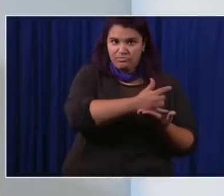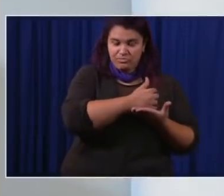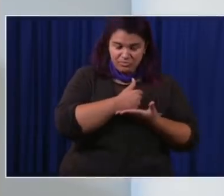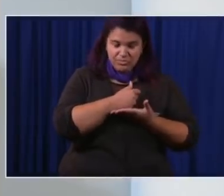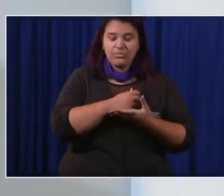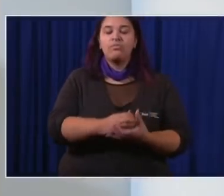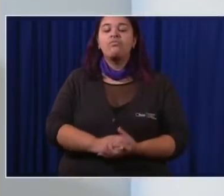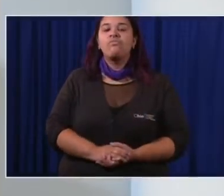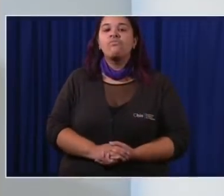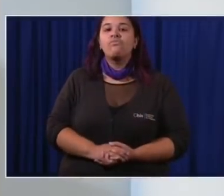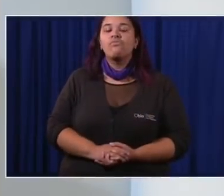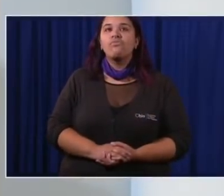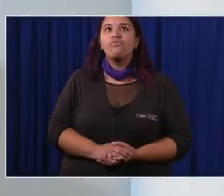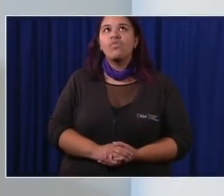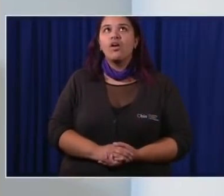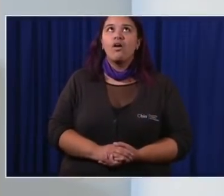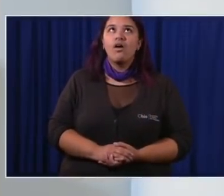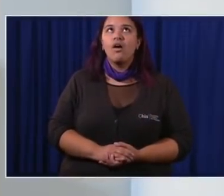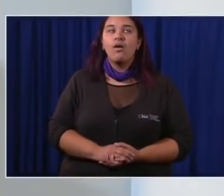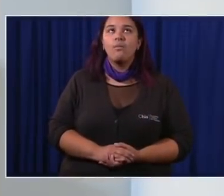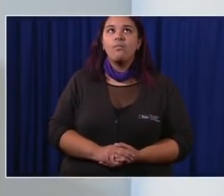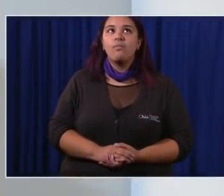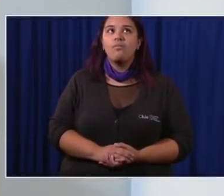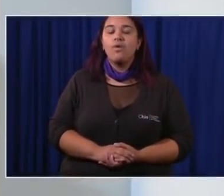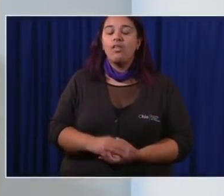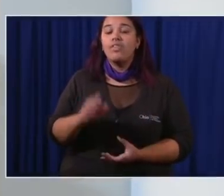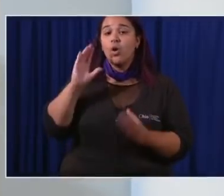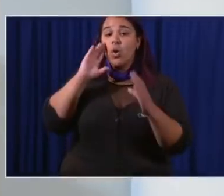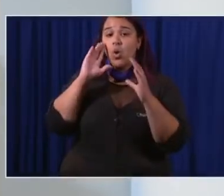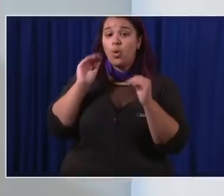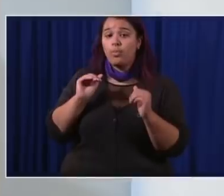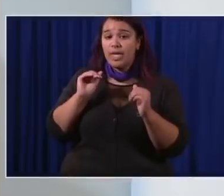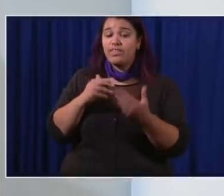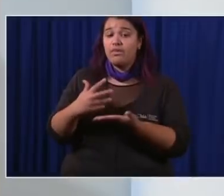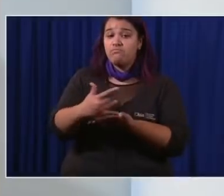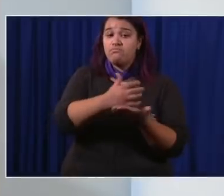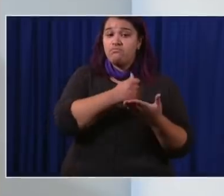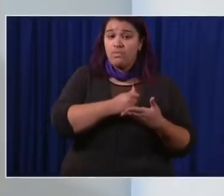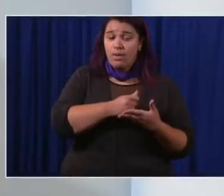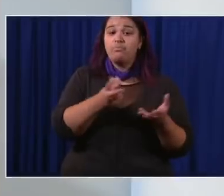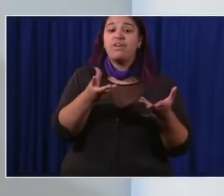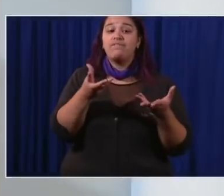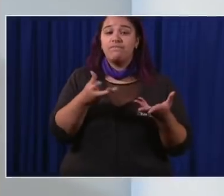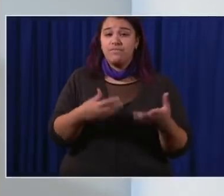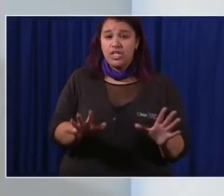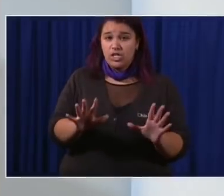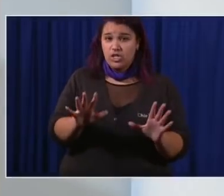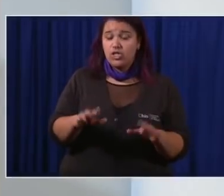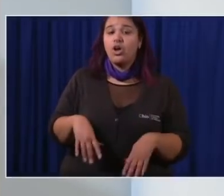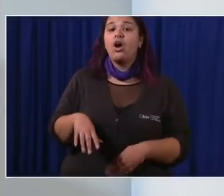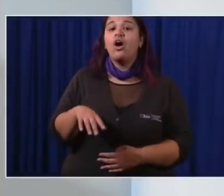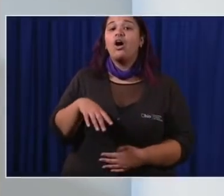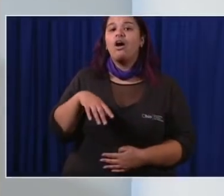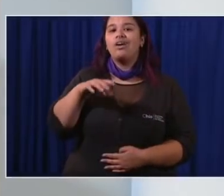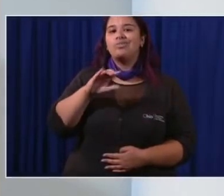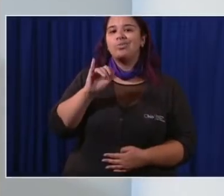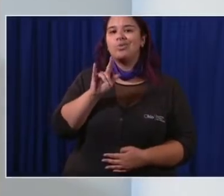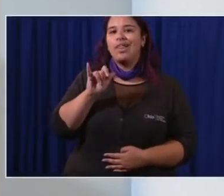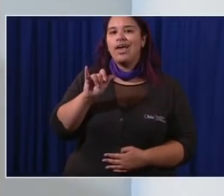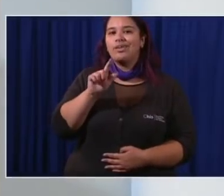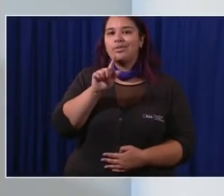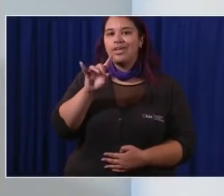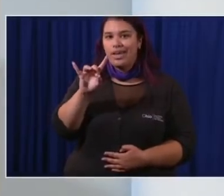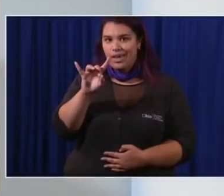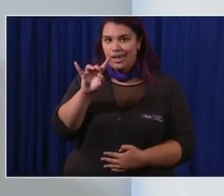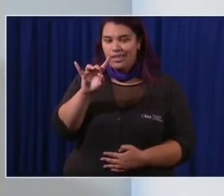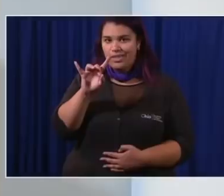This will conclude, they hope, by the 28th of this month as they go through Central first,